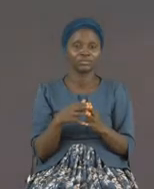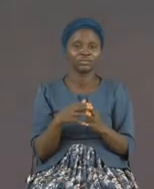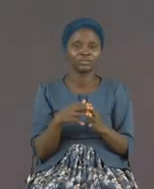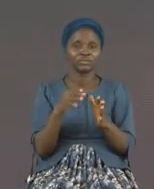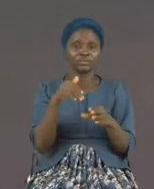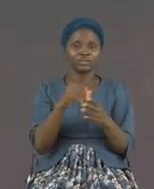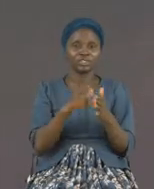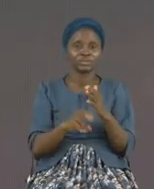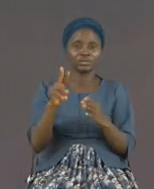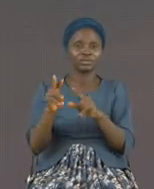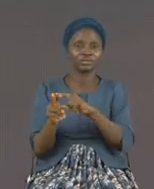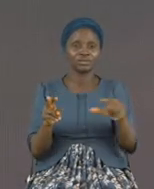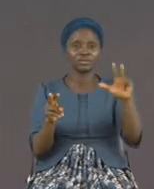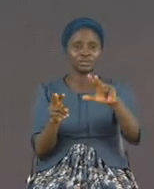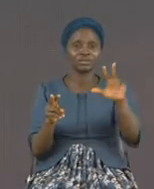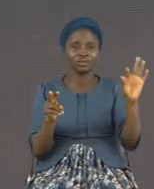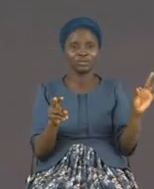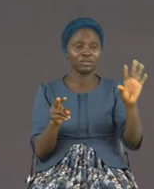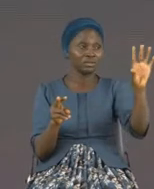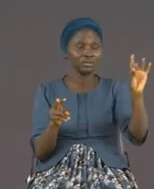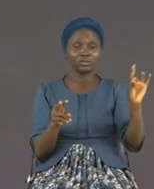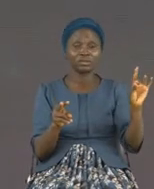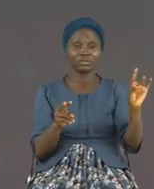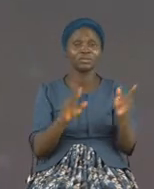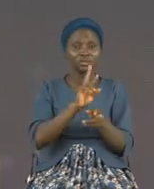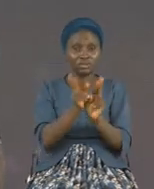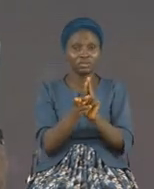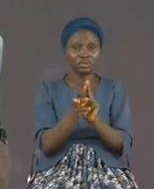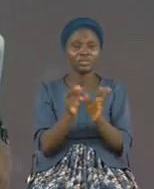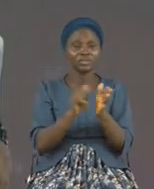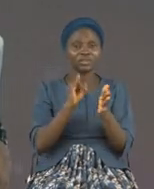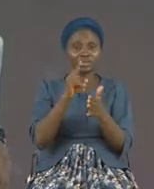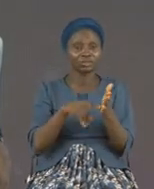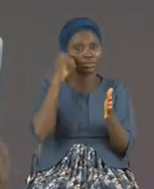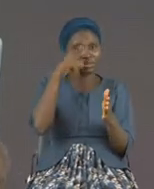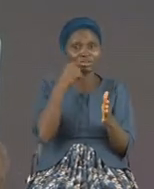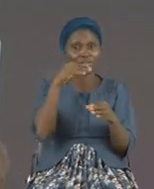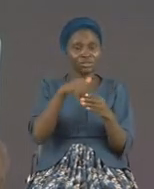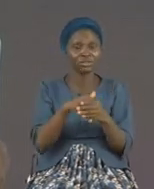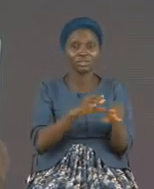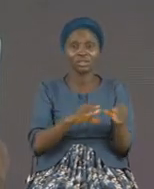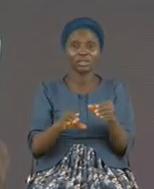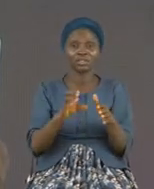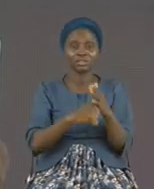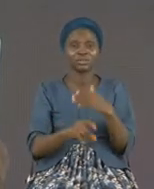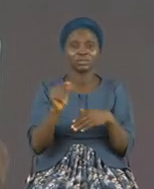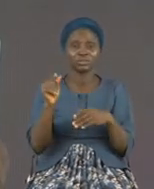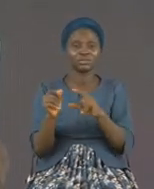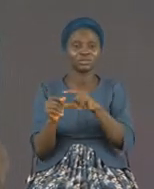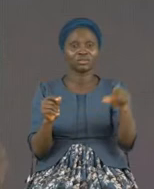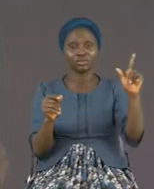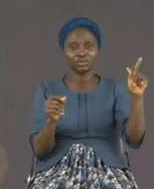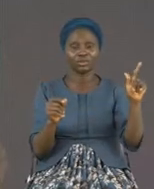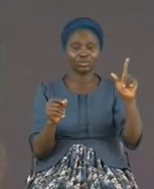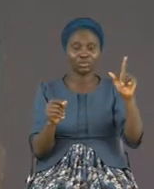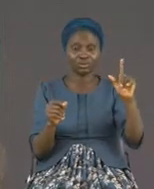38. Repent. That's what he said in Acts chapter 20, verse 20 and 21.